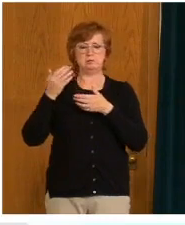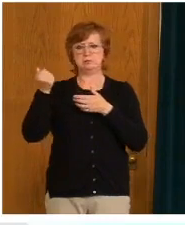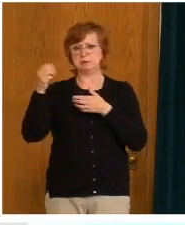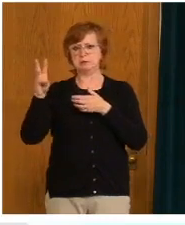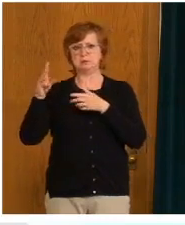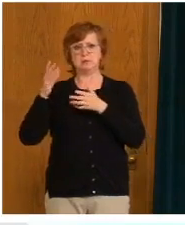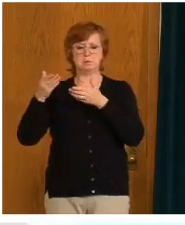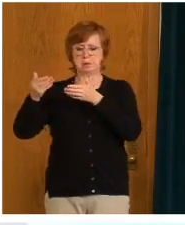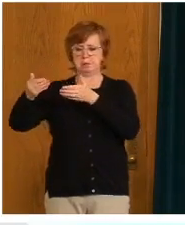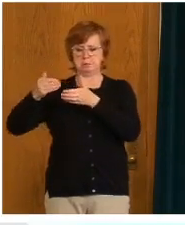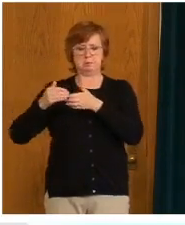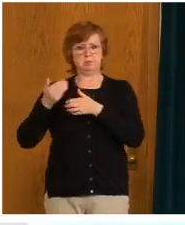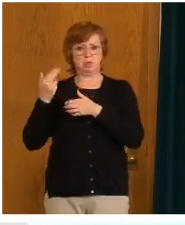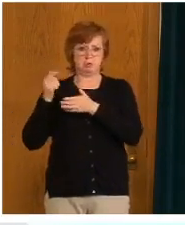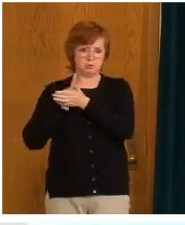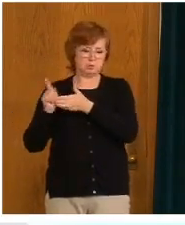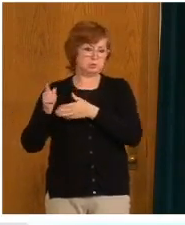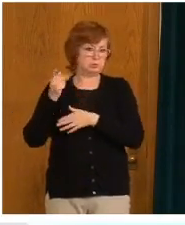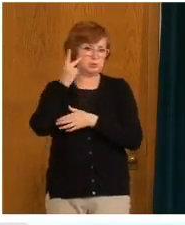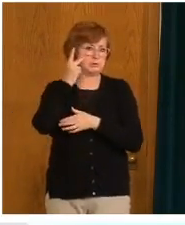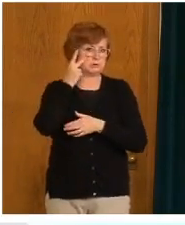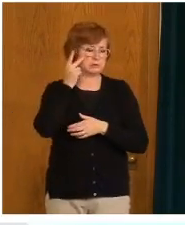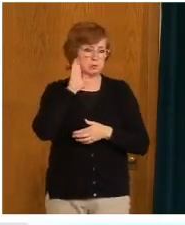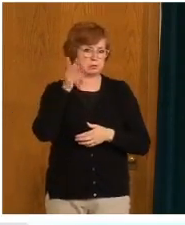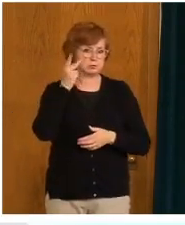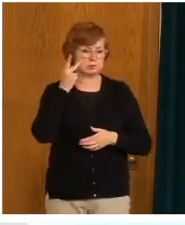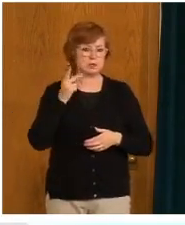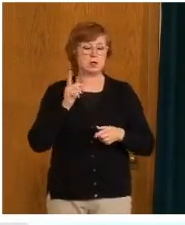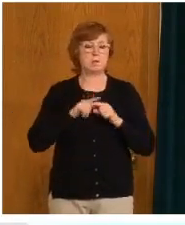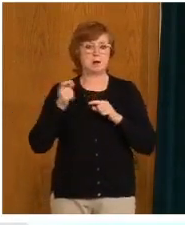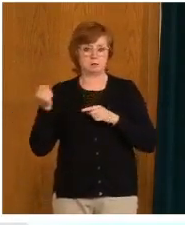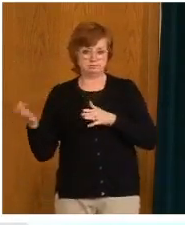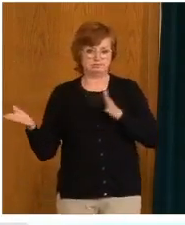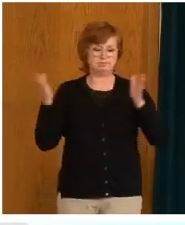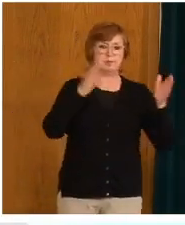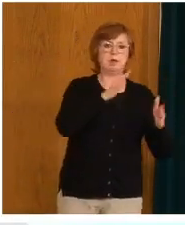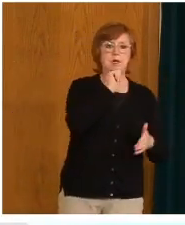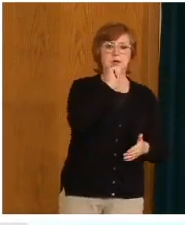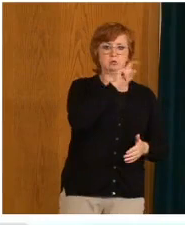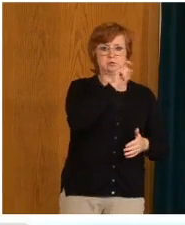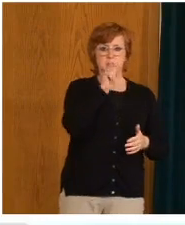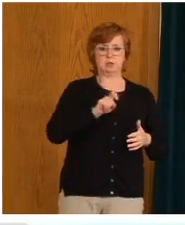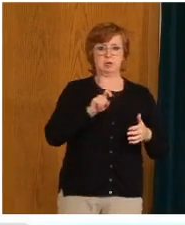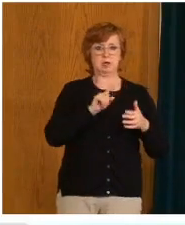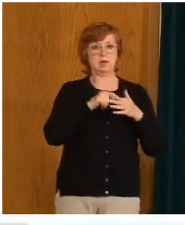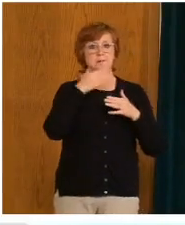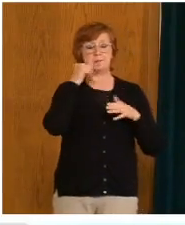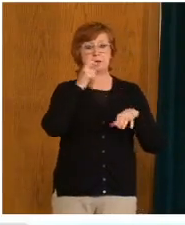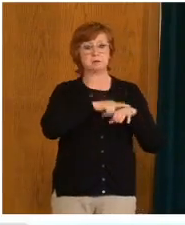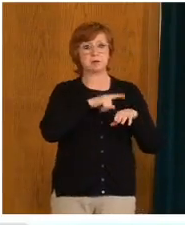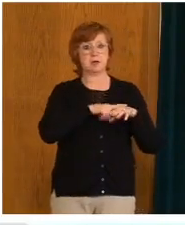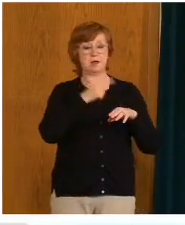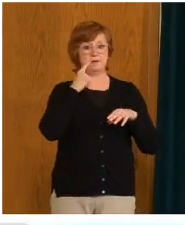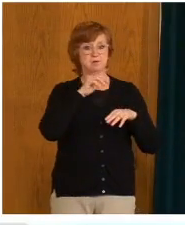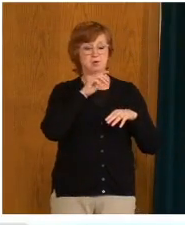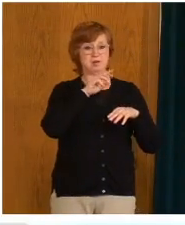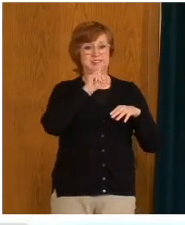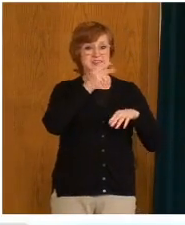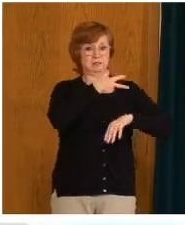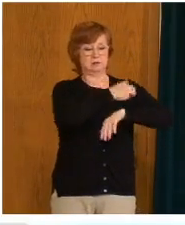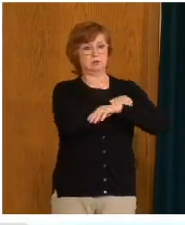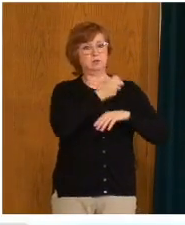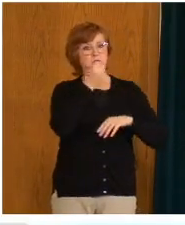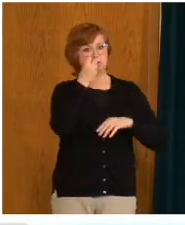compressed based on supply and demand. But for AstraZeneca, the optimum time for the second dose is 12 weeks. So we still